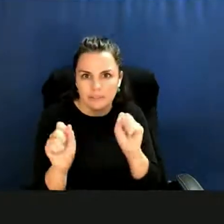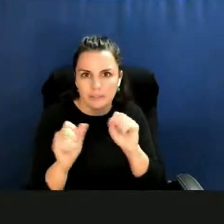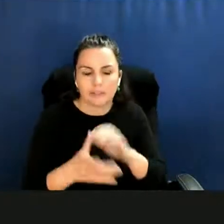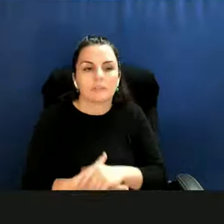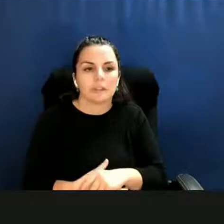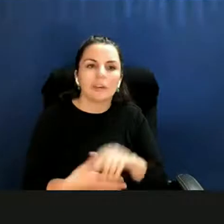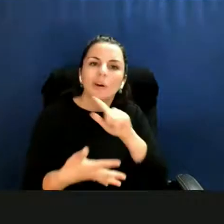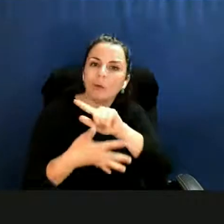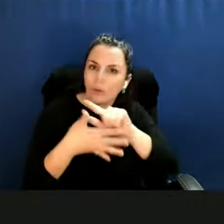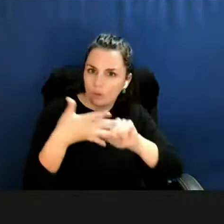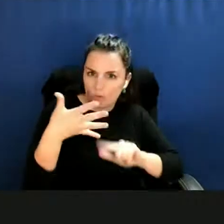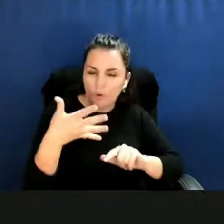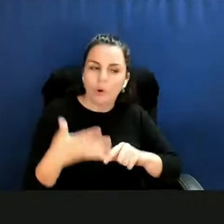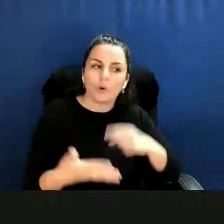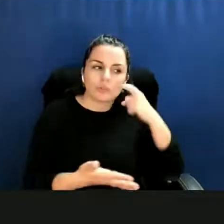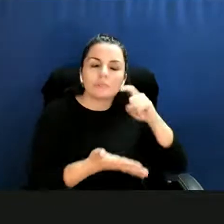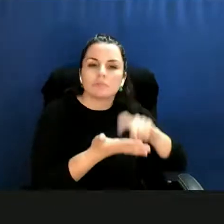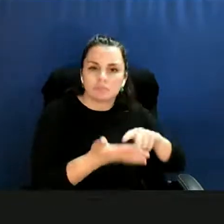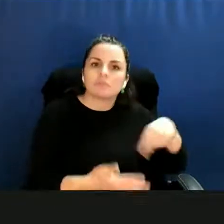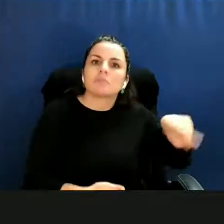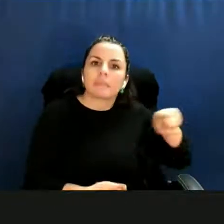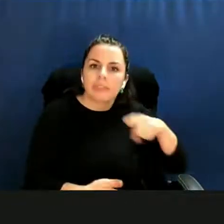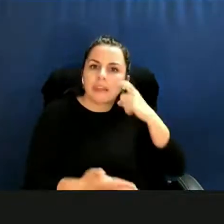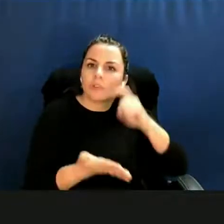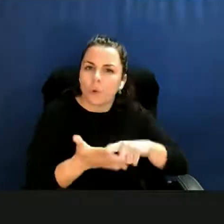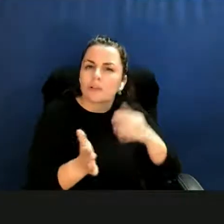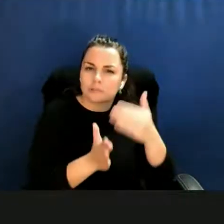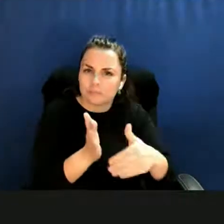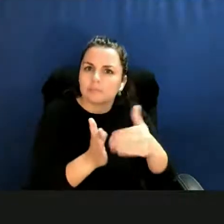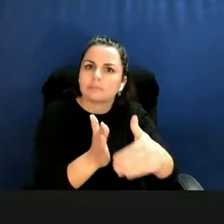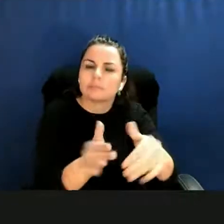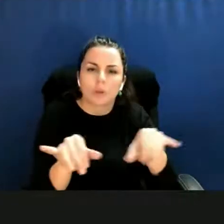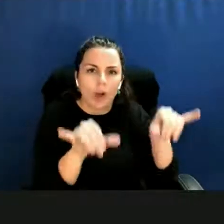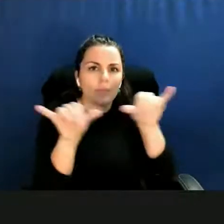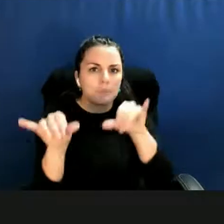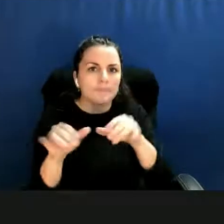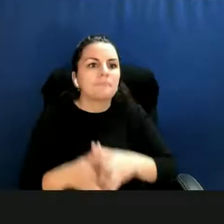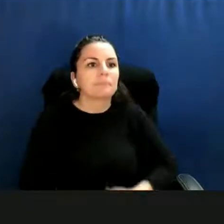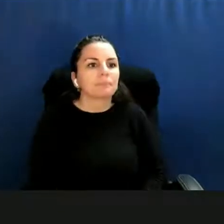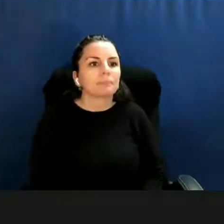that the reviewers find on a regular basis.